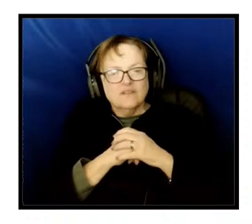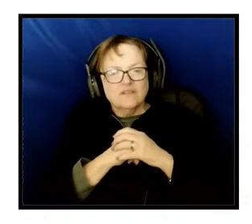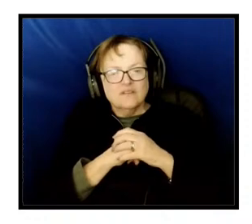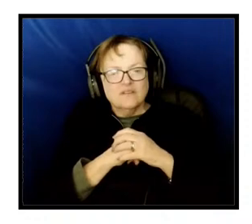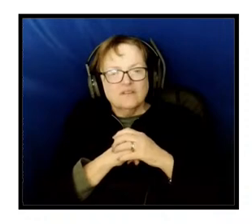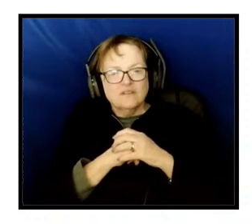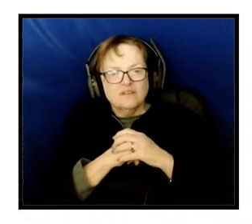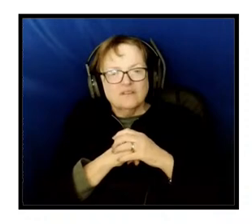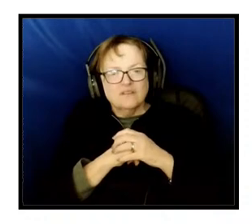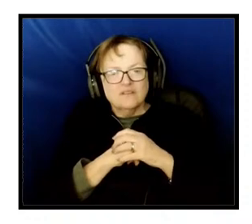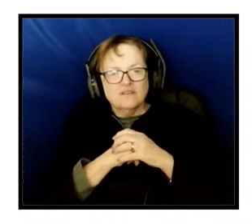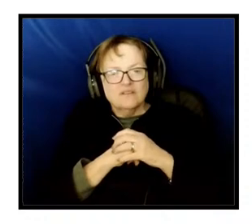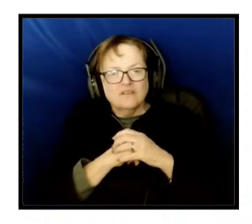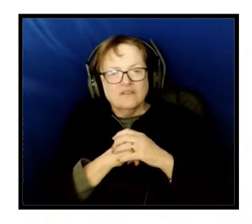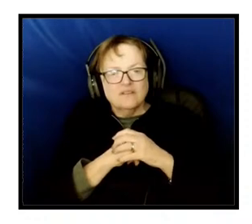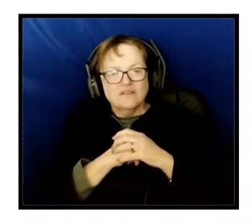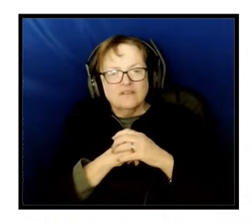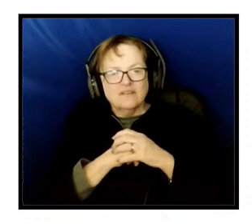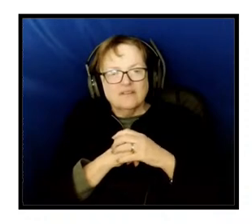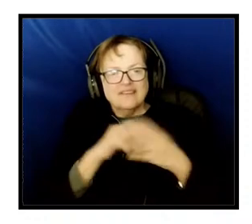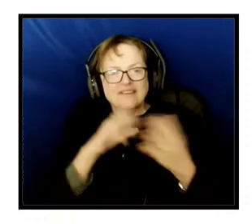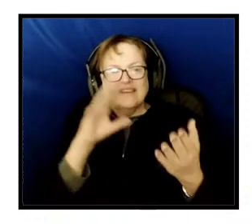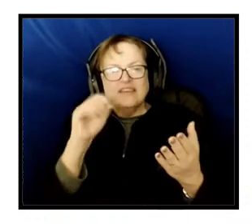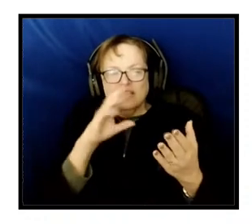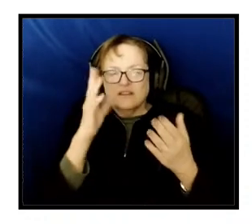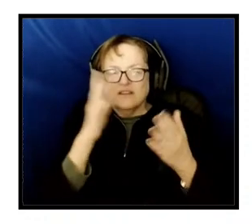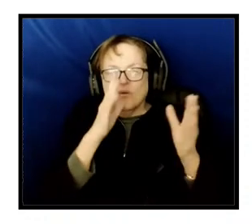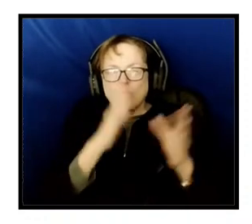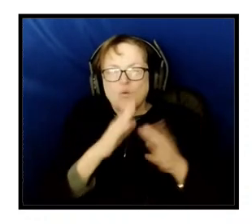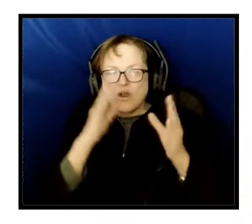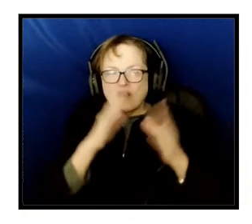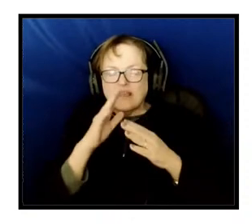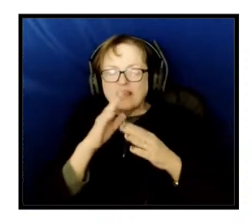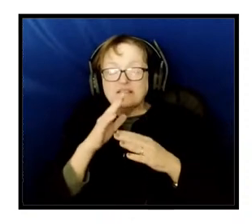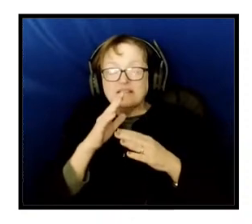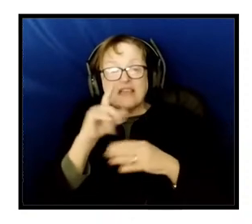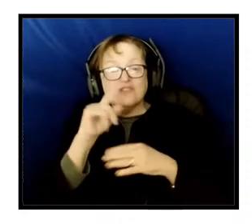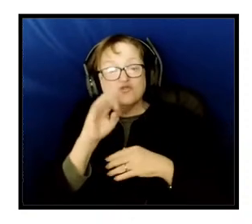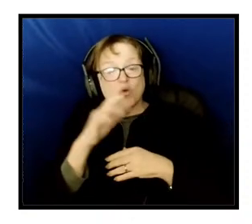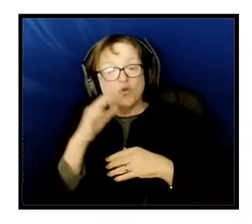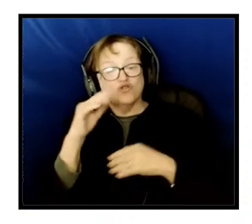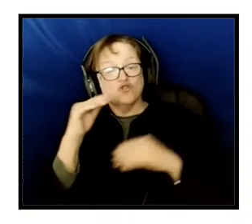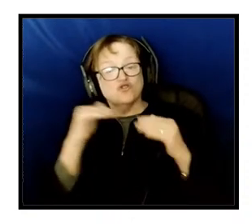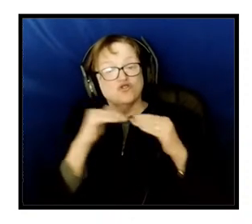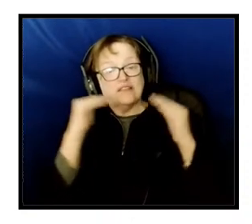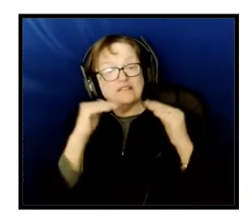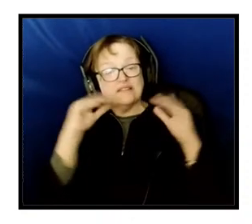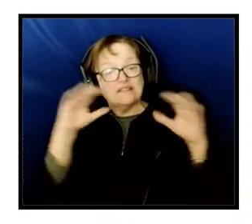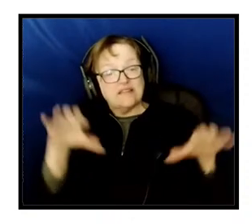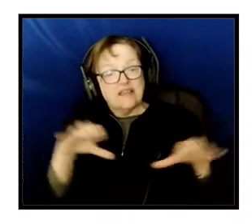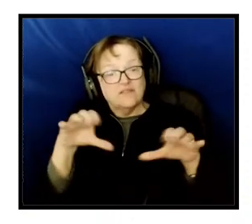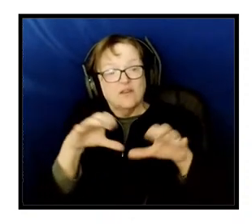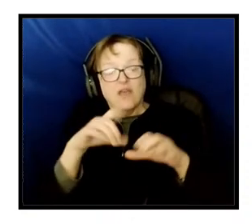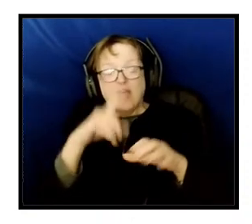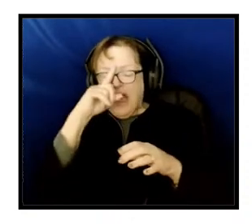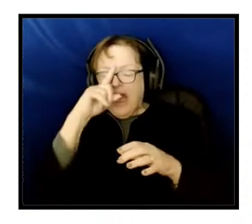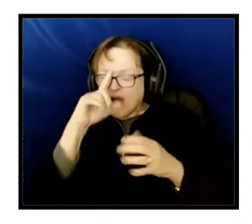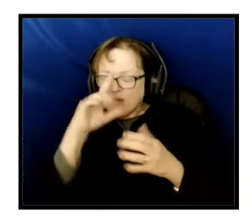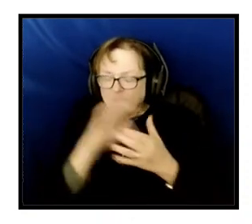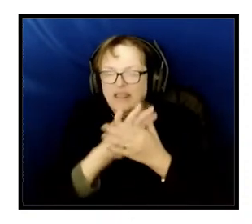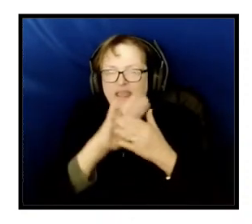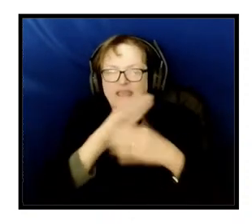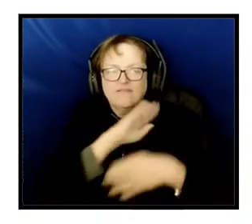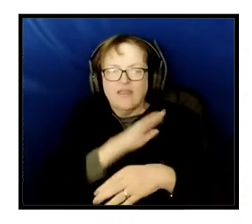am an artist, poet, cultural organizer, and social justice activist. I believe in the power of arts and